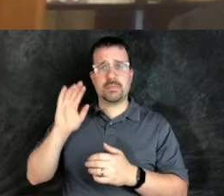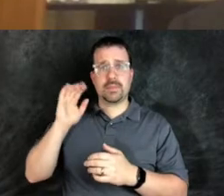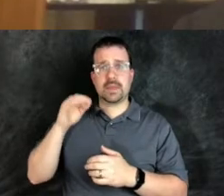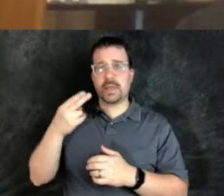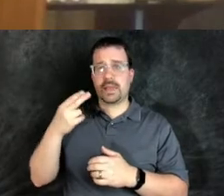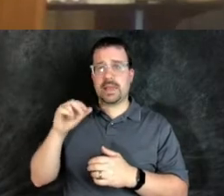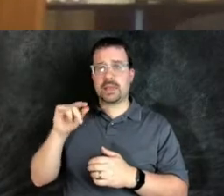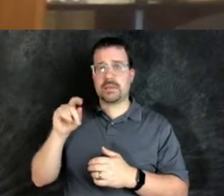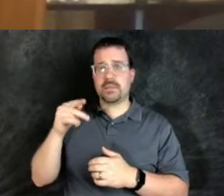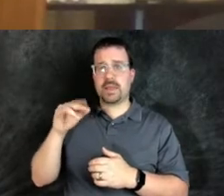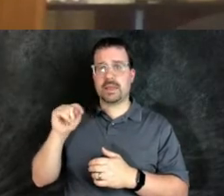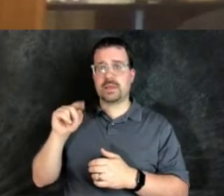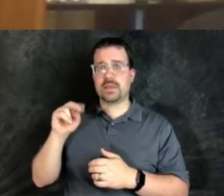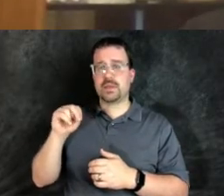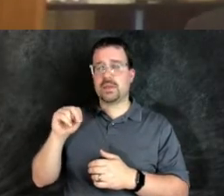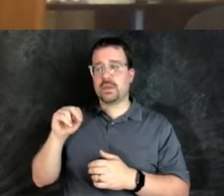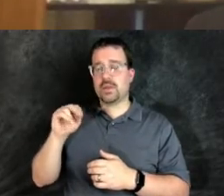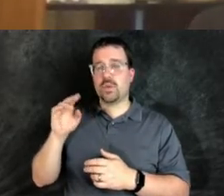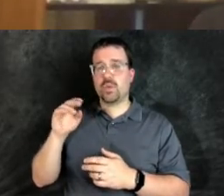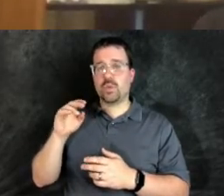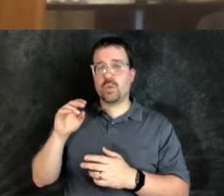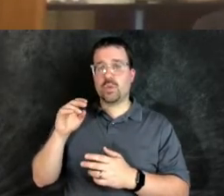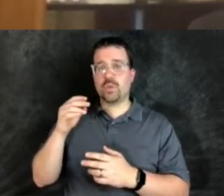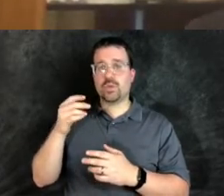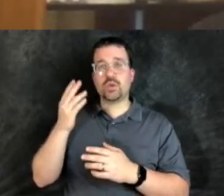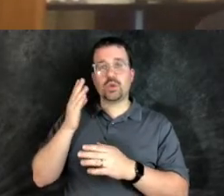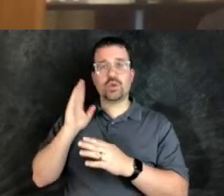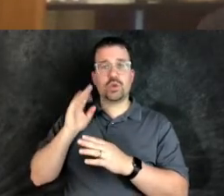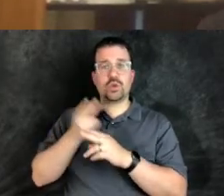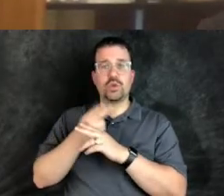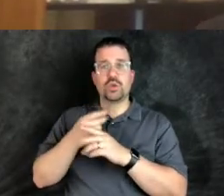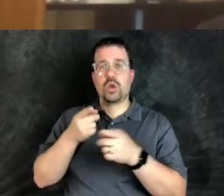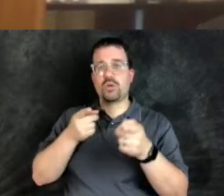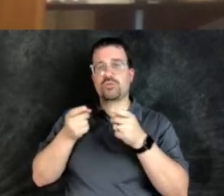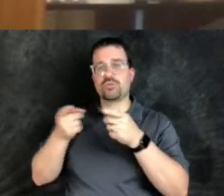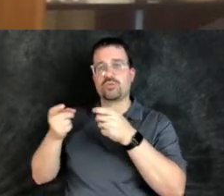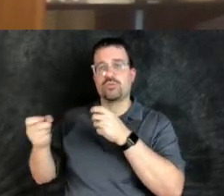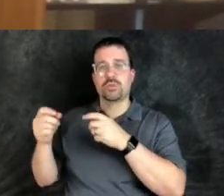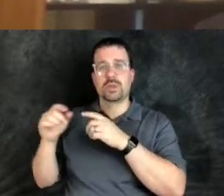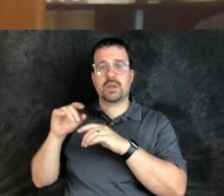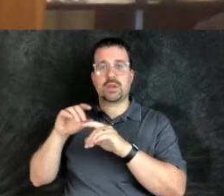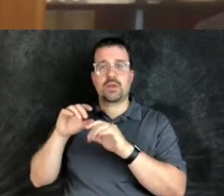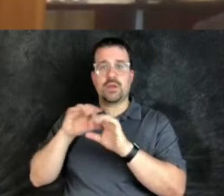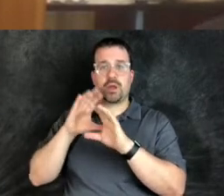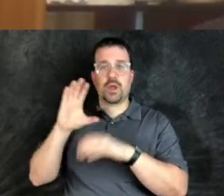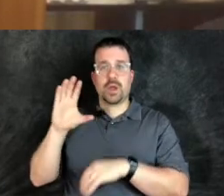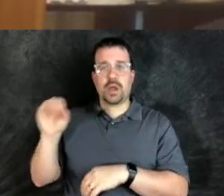Pet Nutrition, we used to use a recruiting firm that specialized in placing